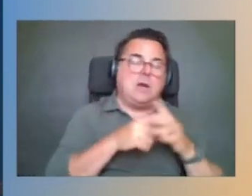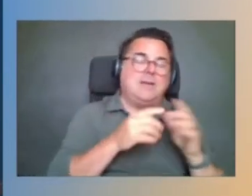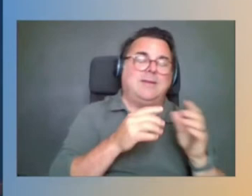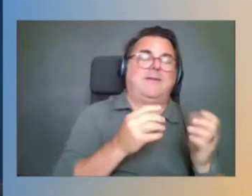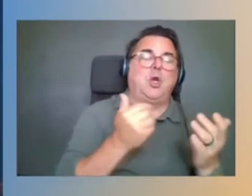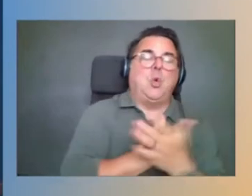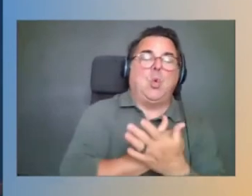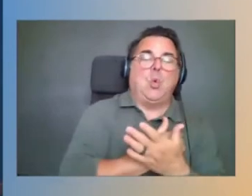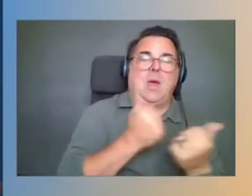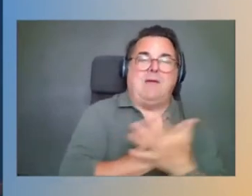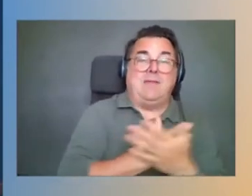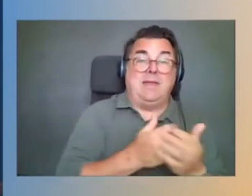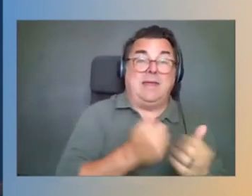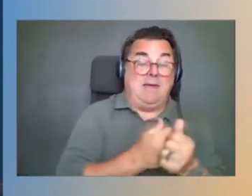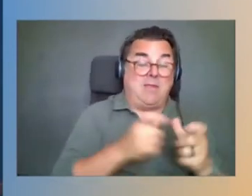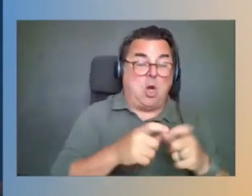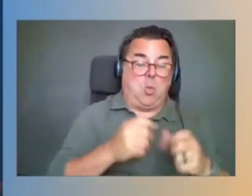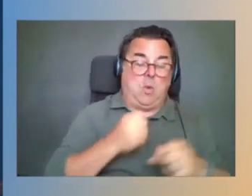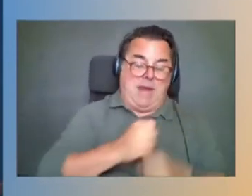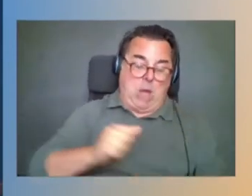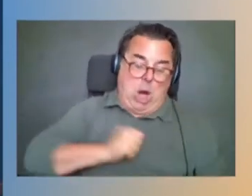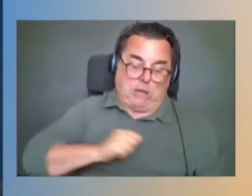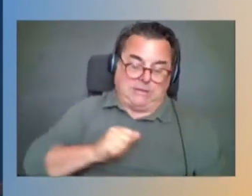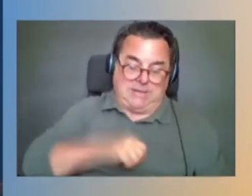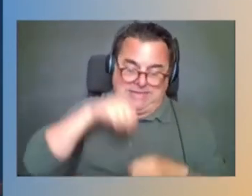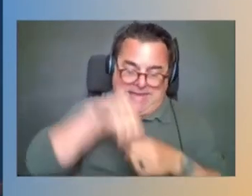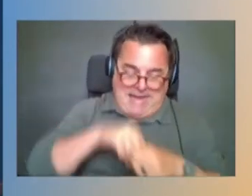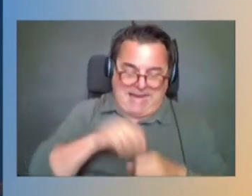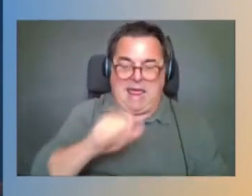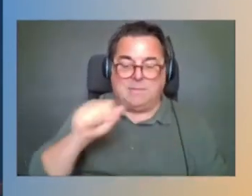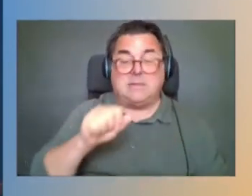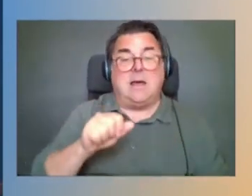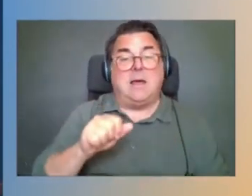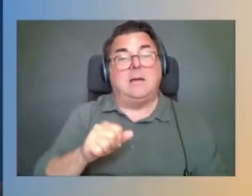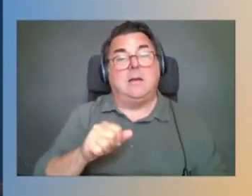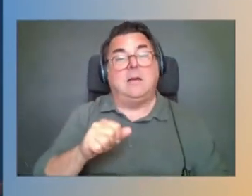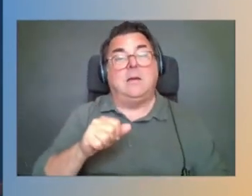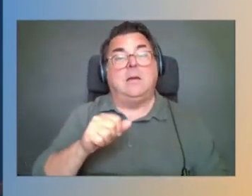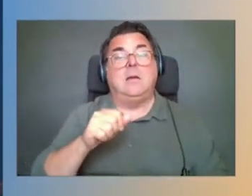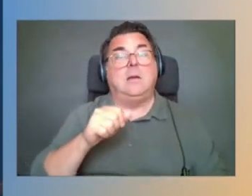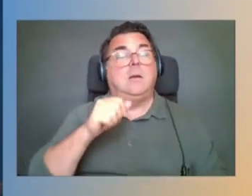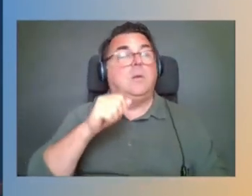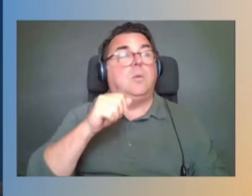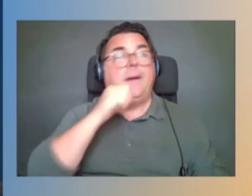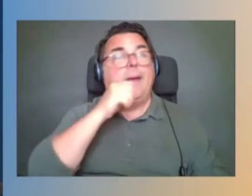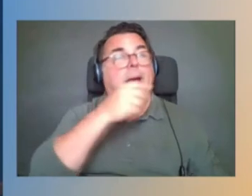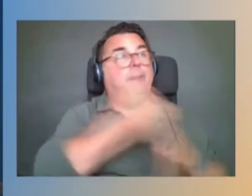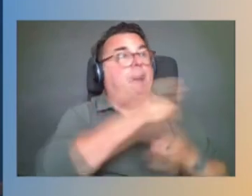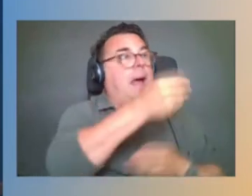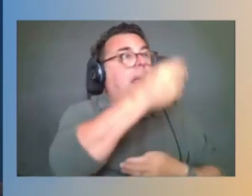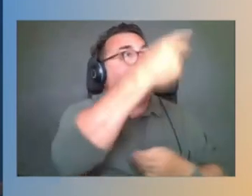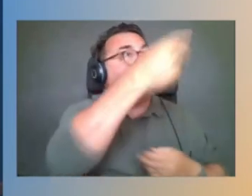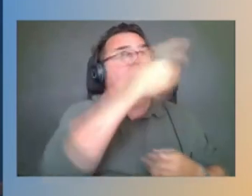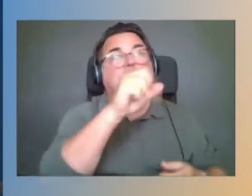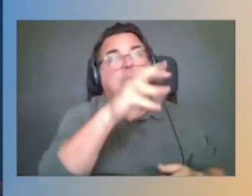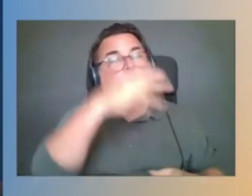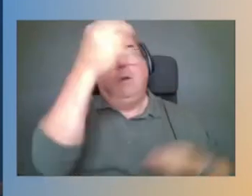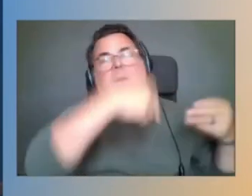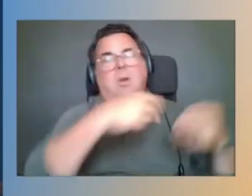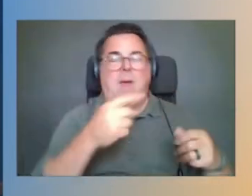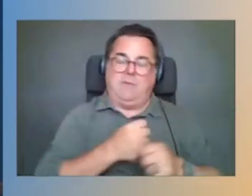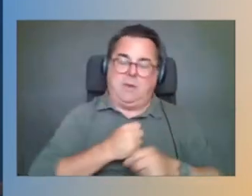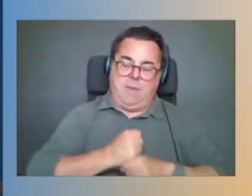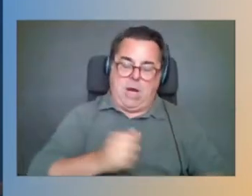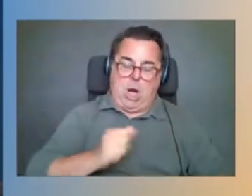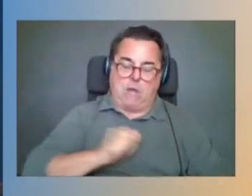everything on these cards we've built in-house. We're not running a Linux distribution or anything like that. Everything's built from the ground up.